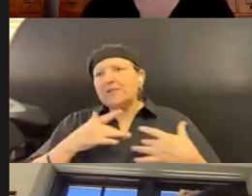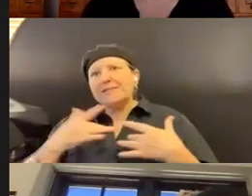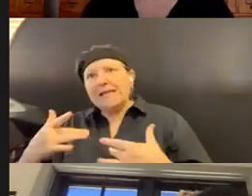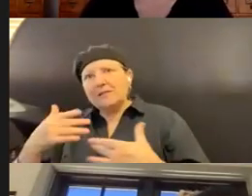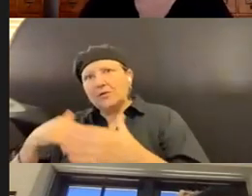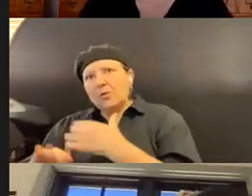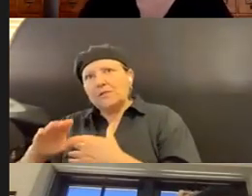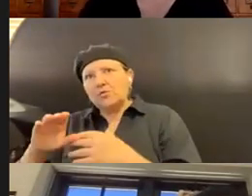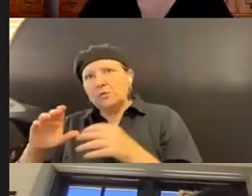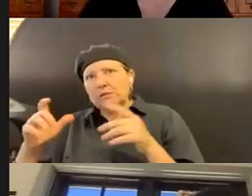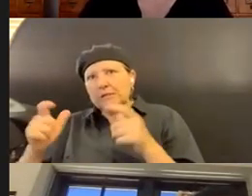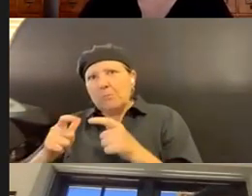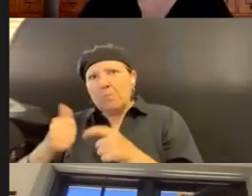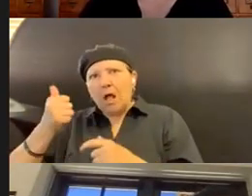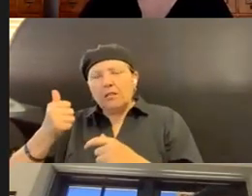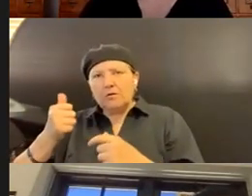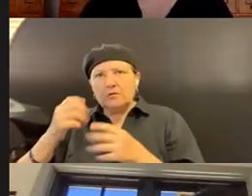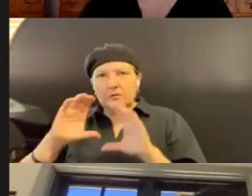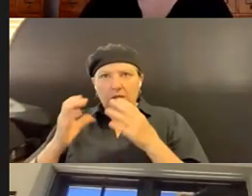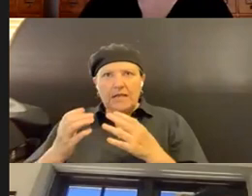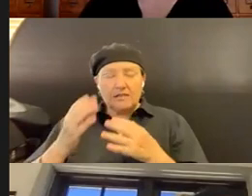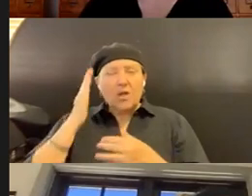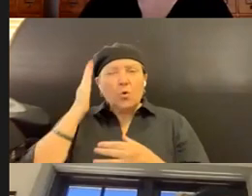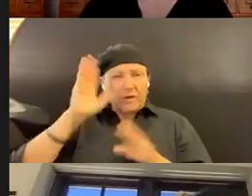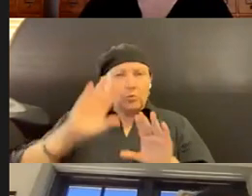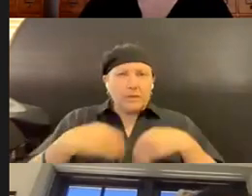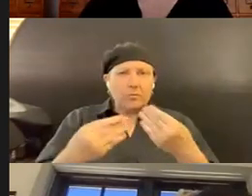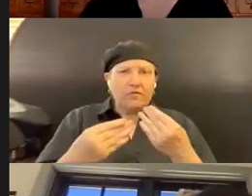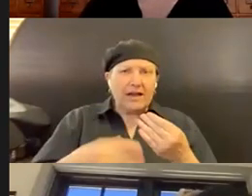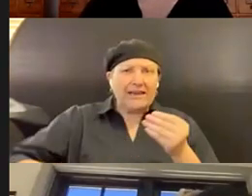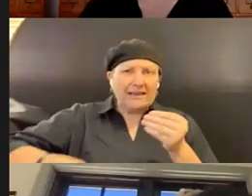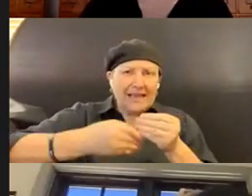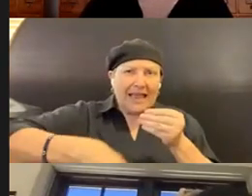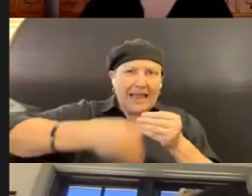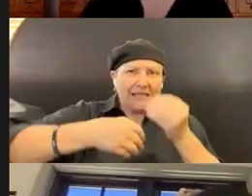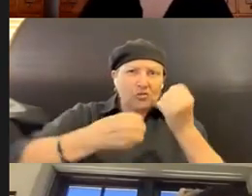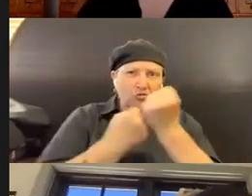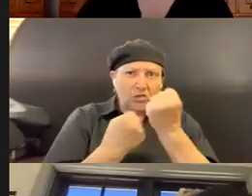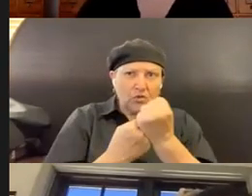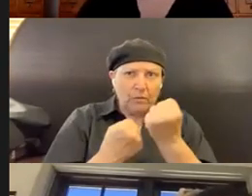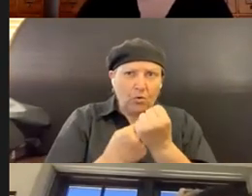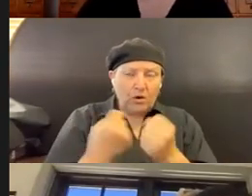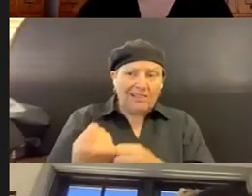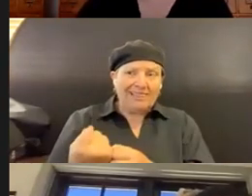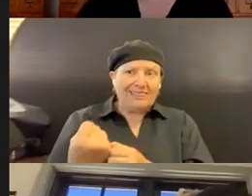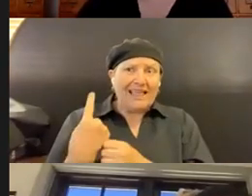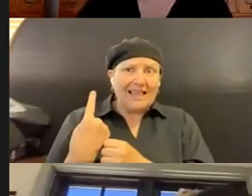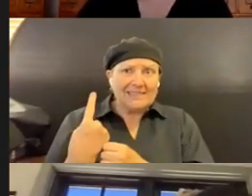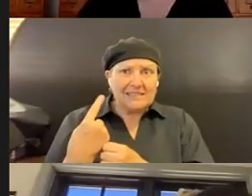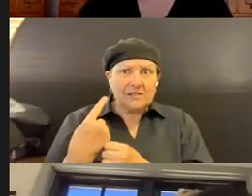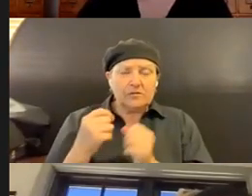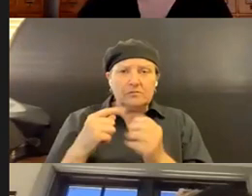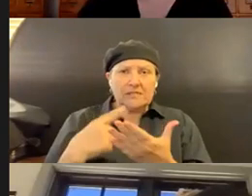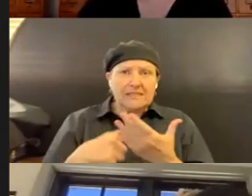ways to provide some additional support. Part of my conversation last year with the parents was that we would provide a TA